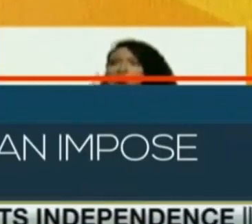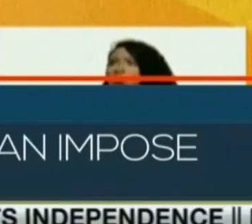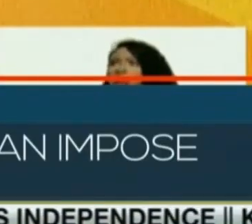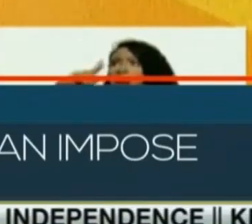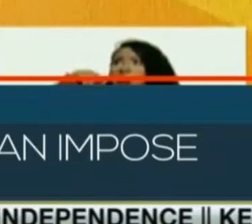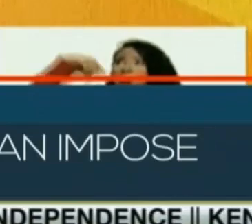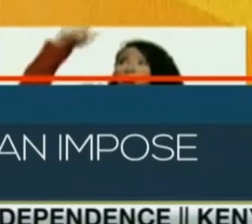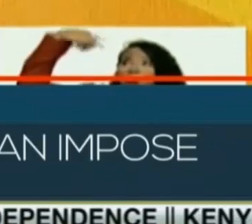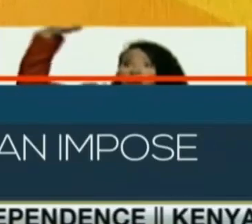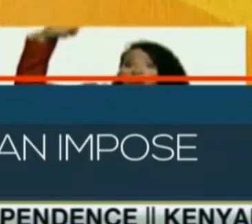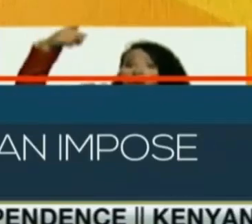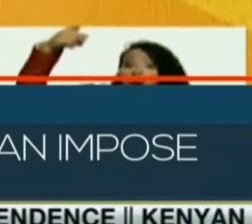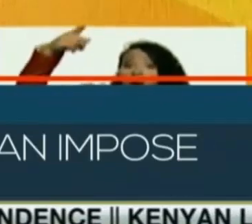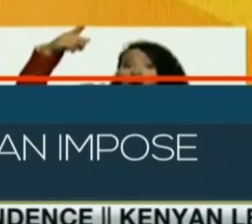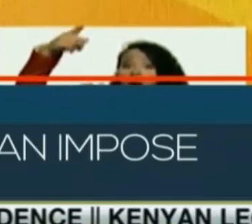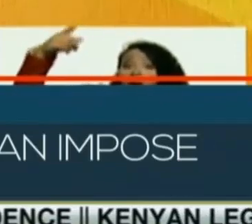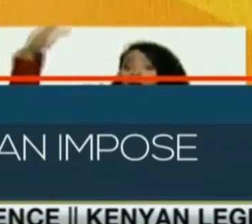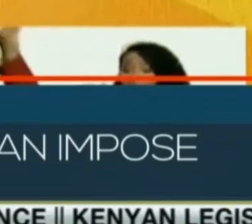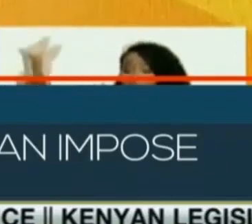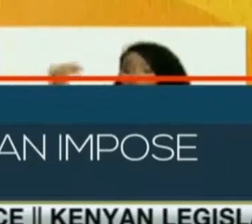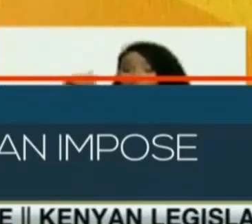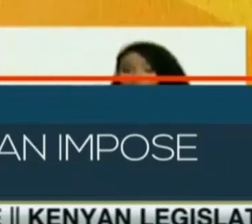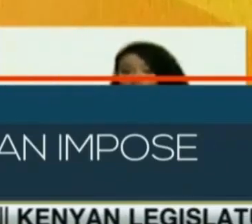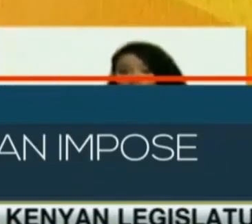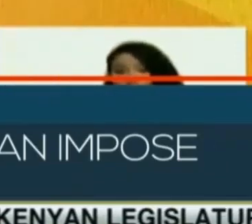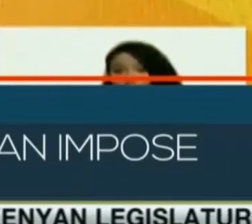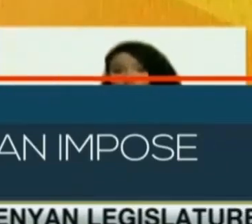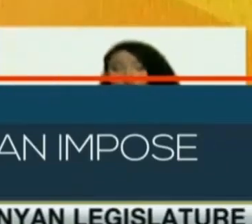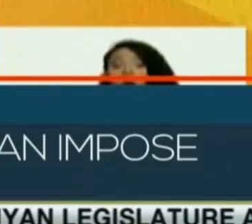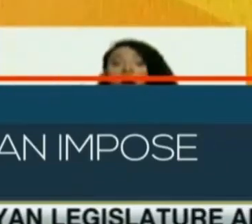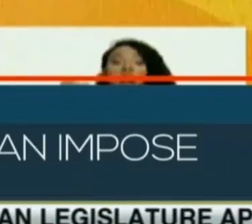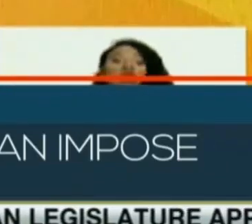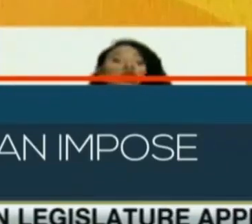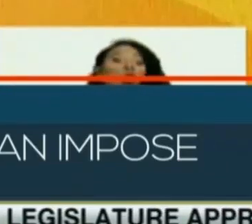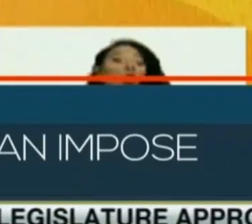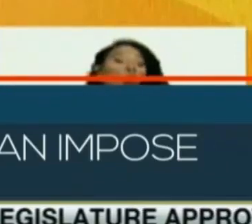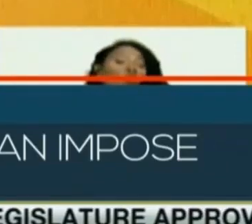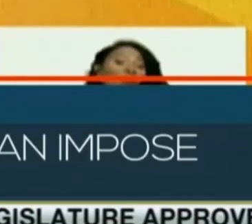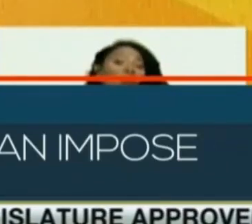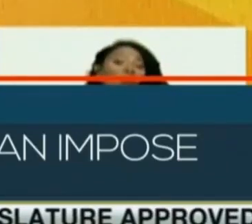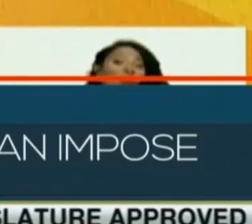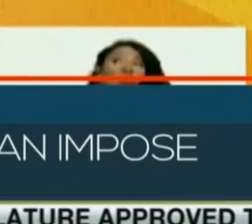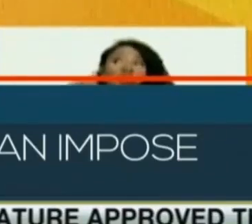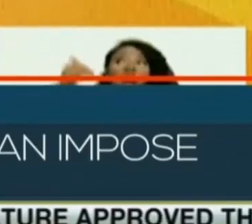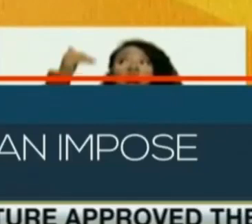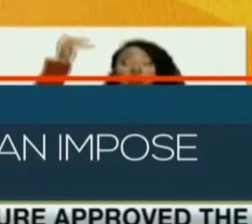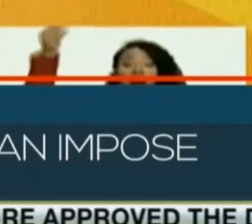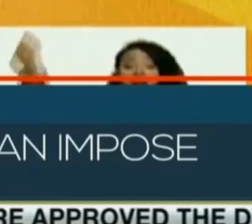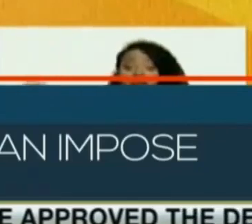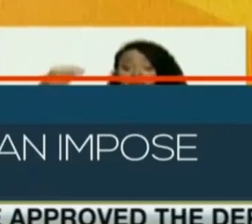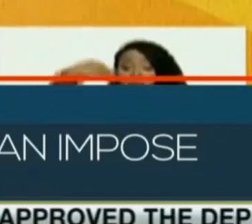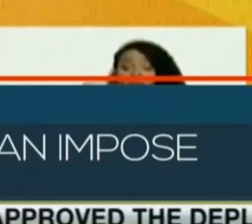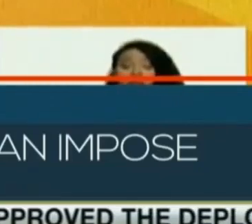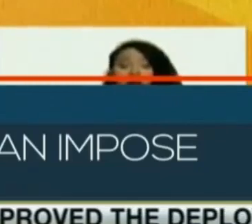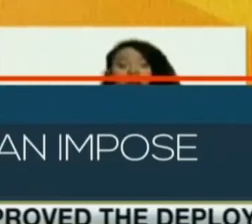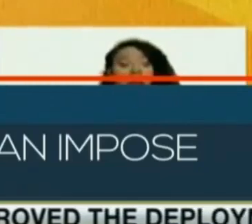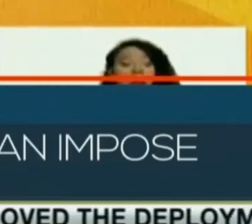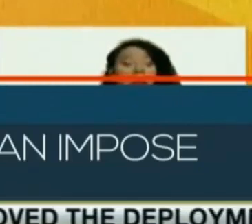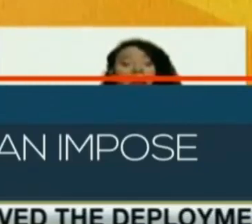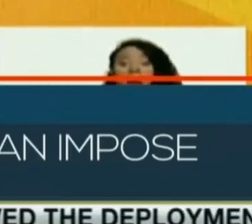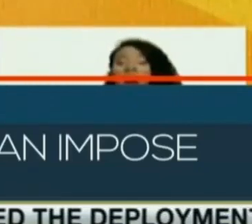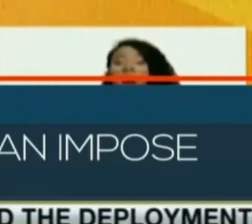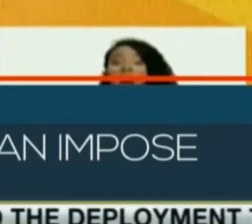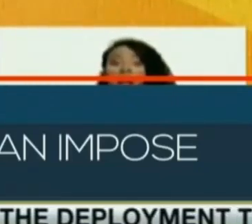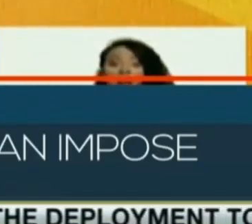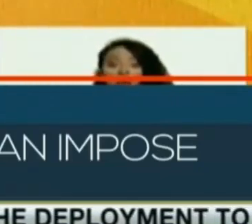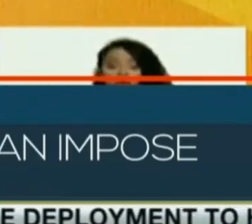or natural person, no entity, no government, no foreign institution can impose on us what we must do or